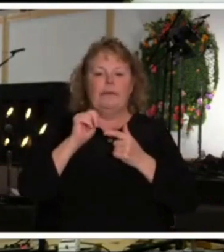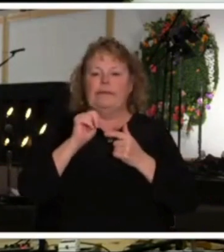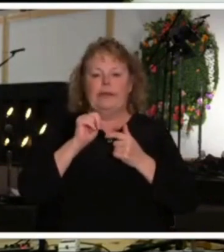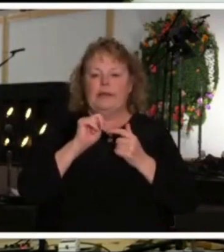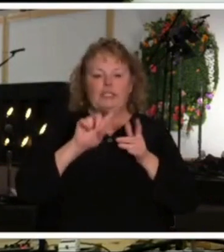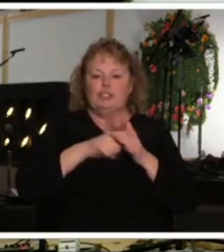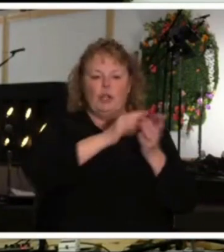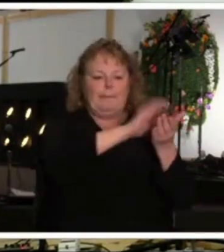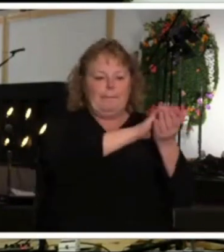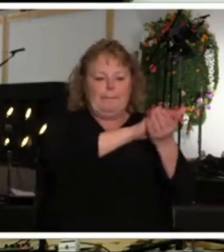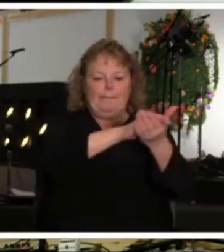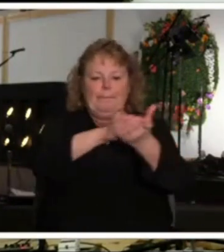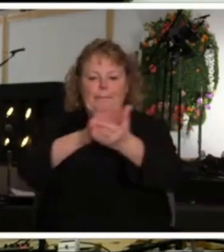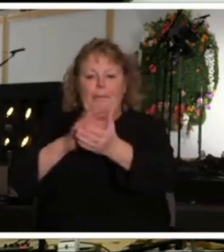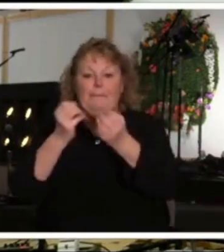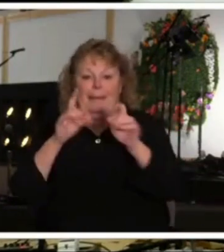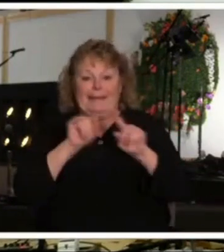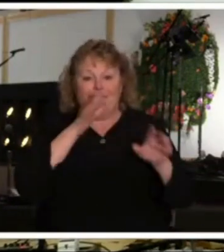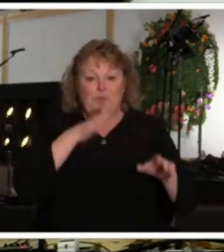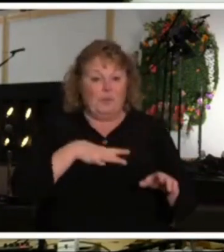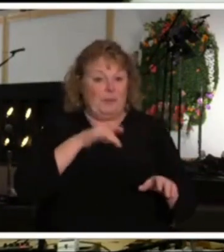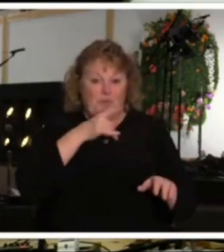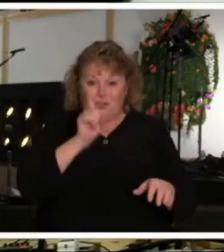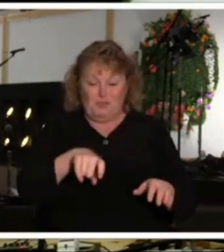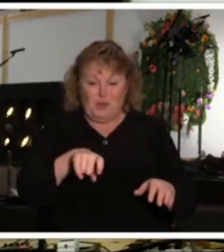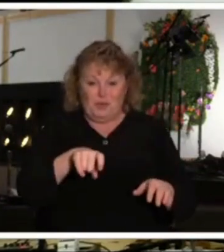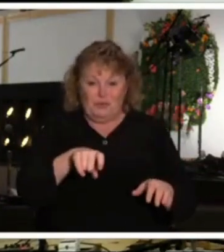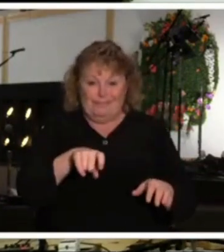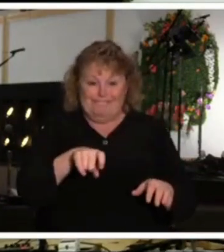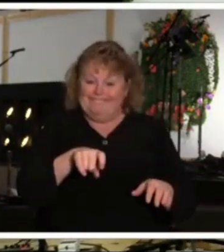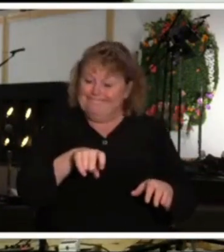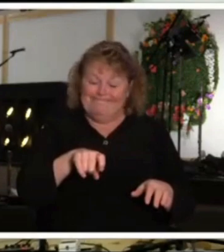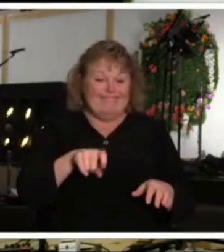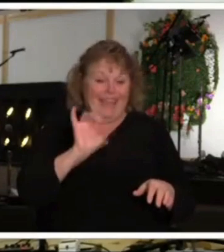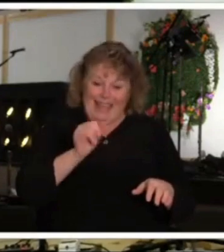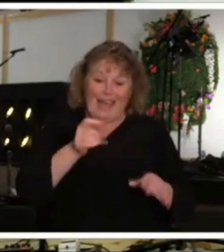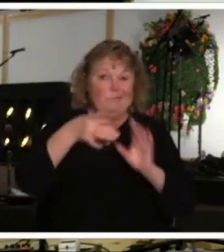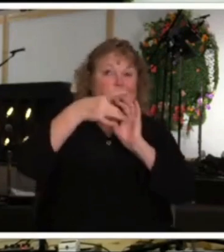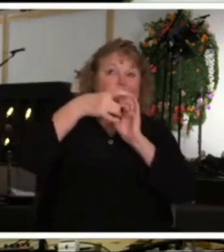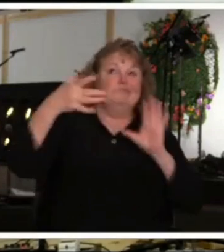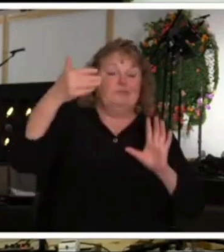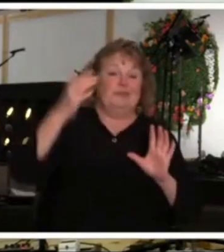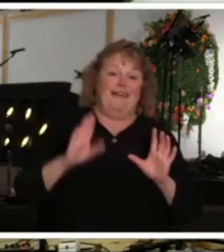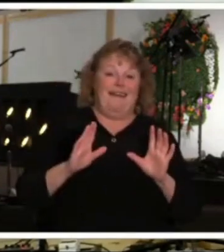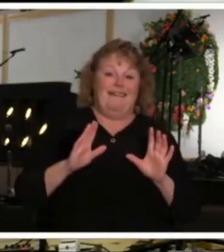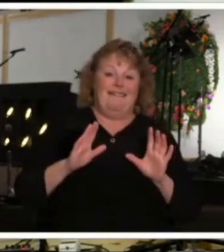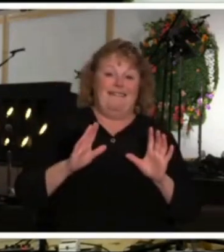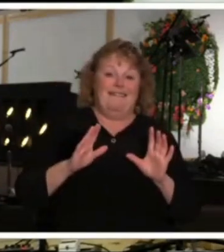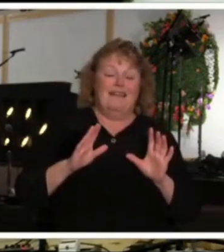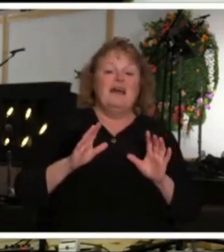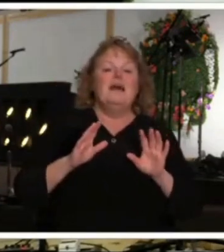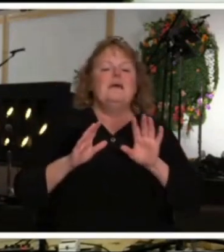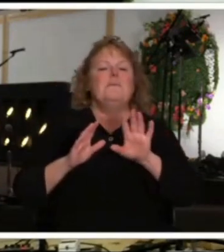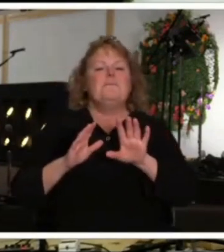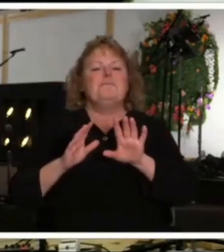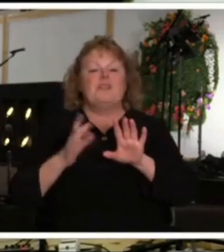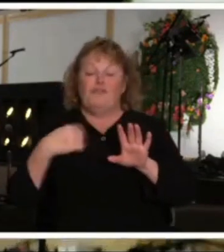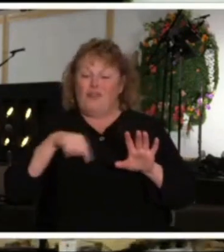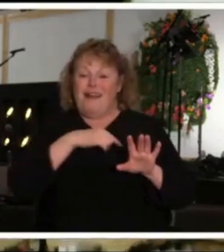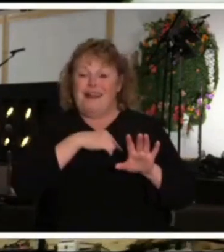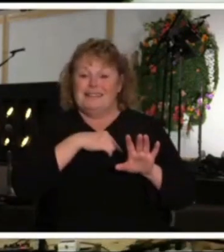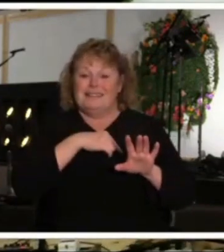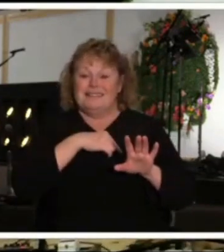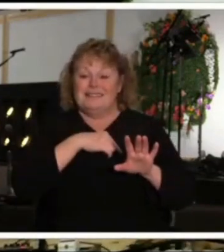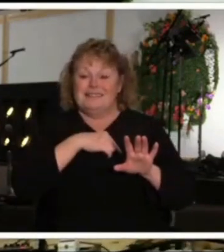God. Some of us, those who are in dating relationships, God's standard is that you